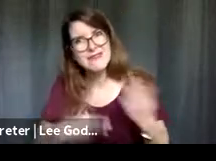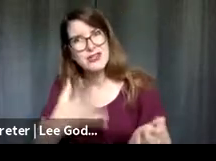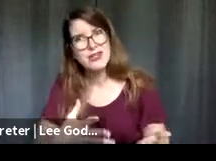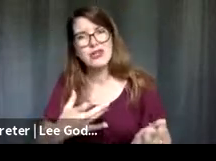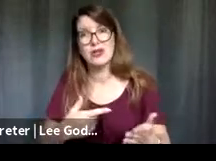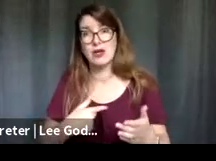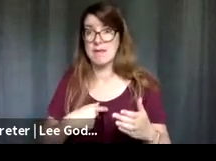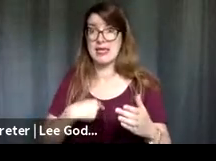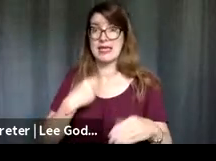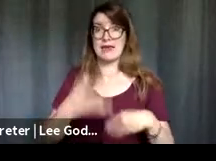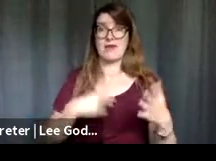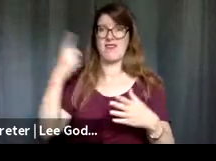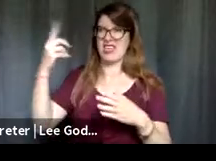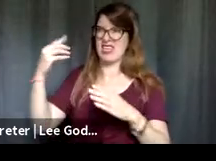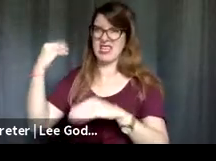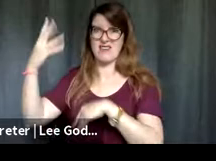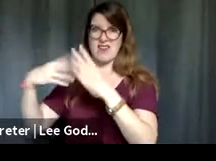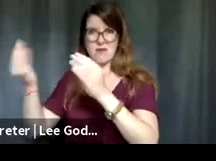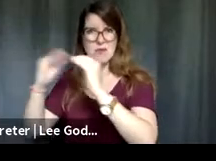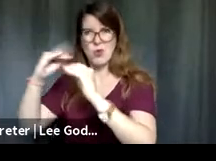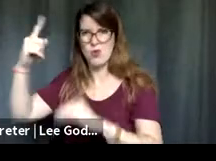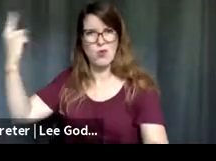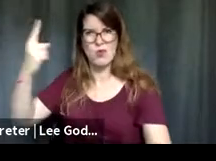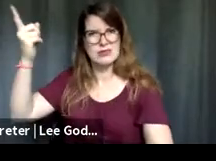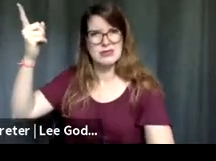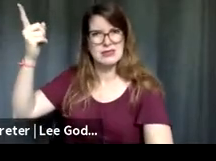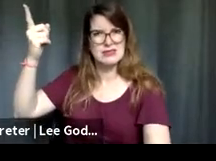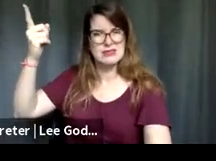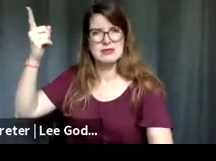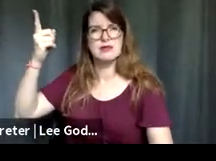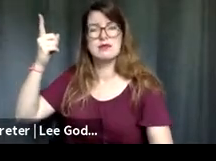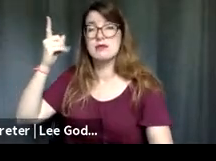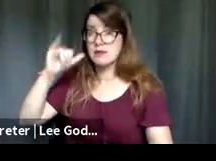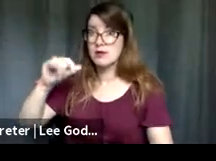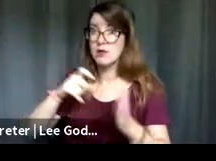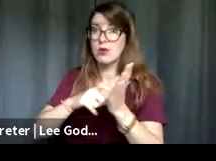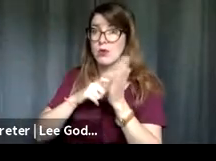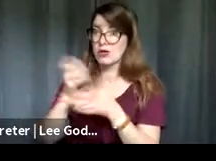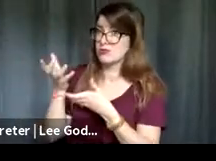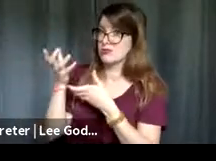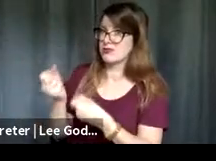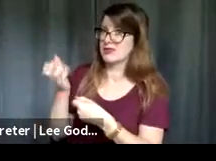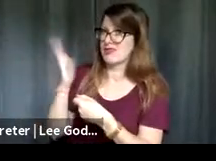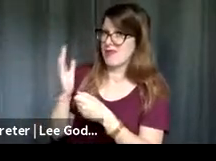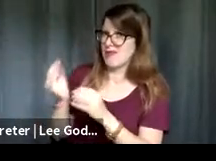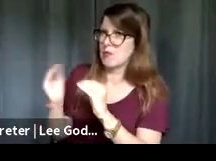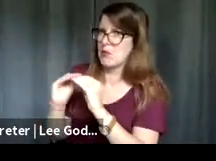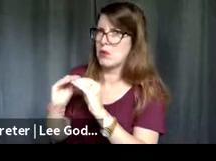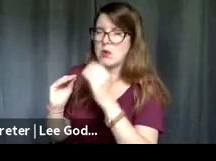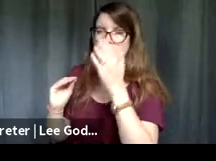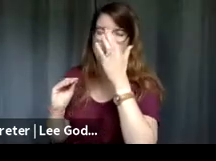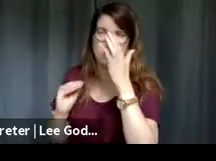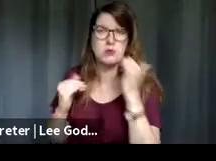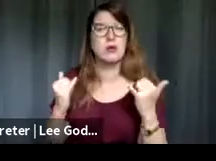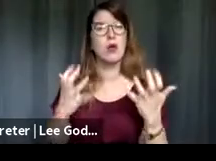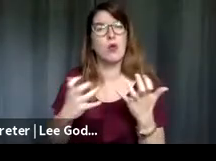general principle of this new economics. Now, it does require trusting God more and more. So what I want to do